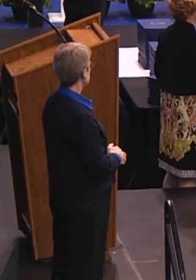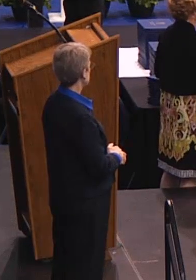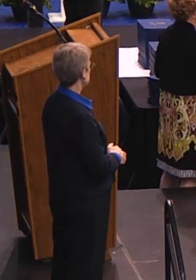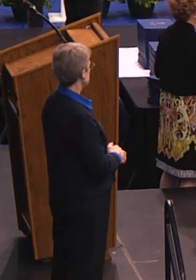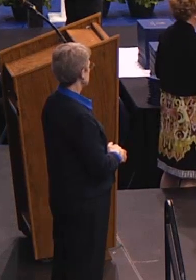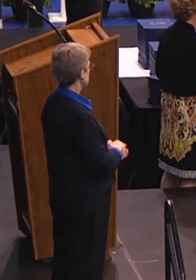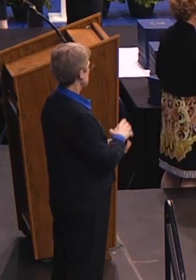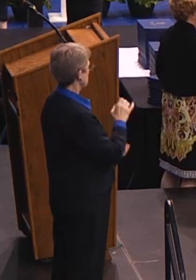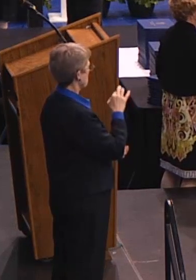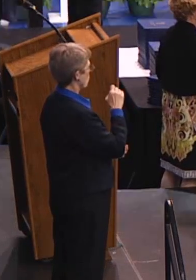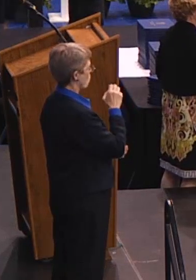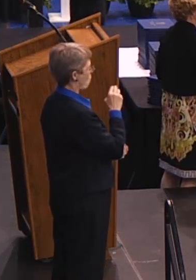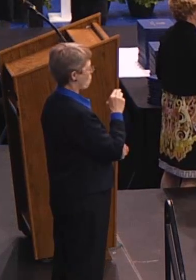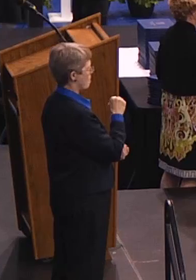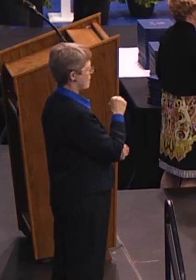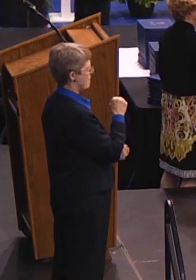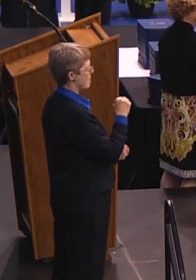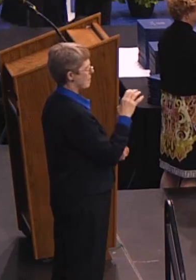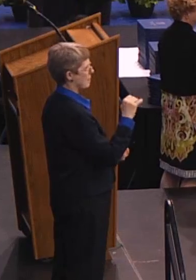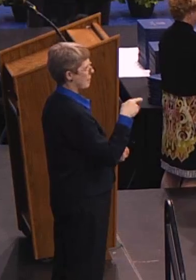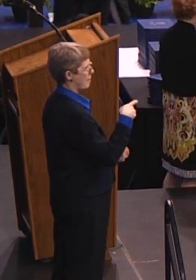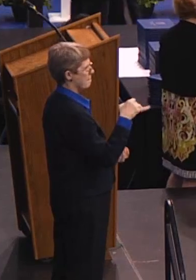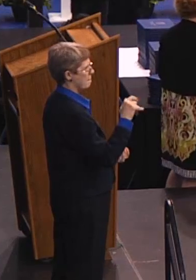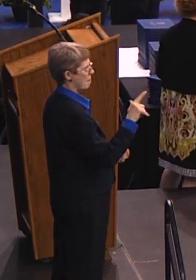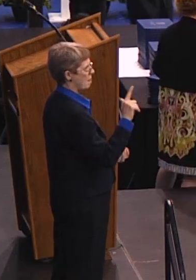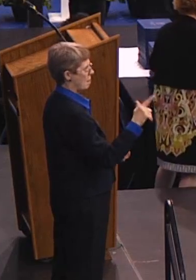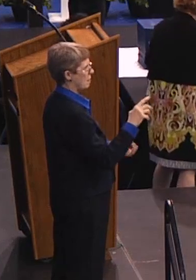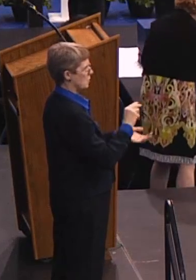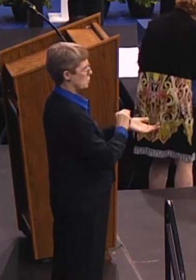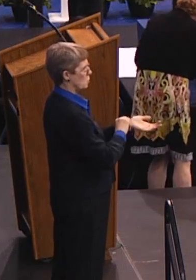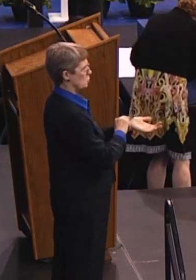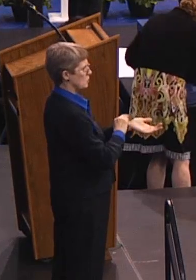Carmen Olivia Campbell, Nursing.